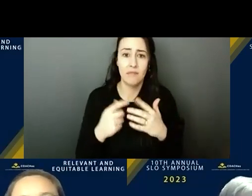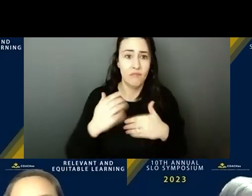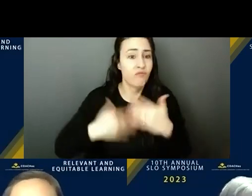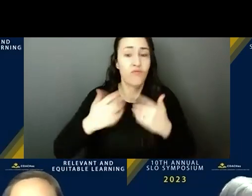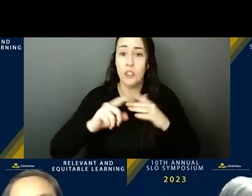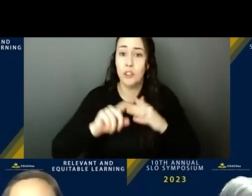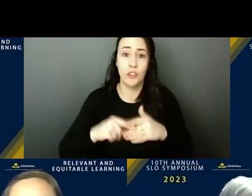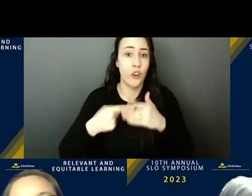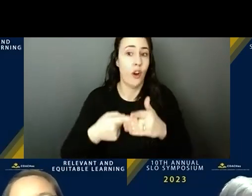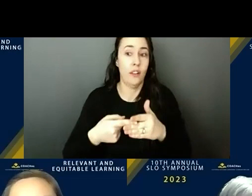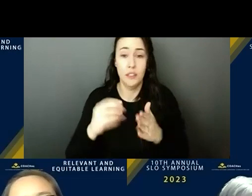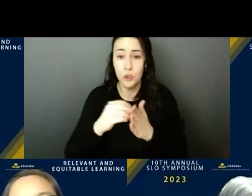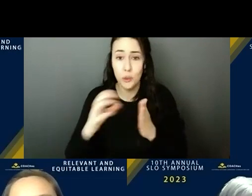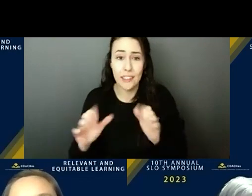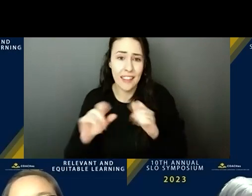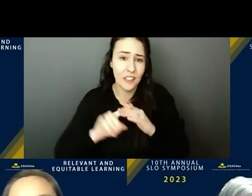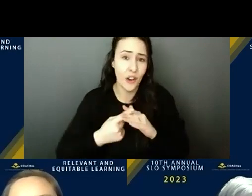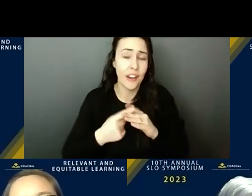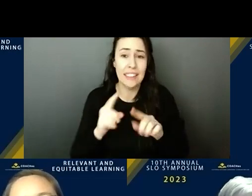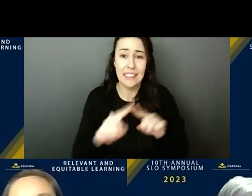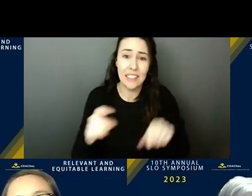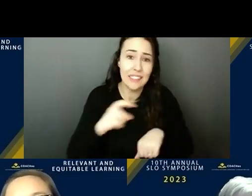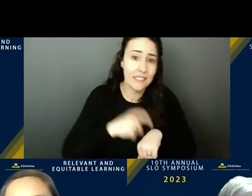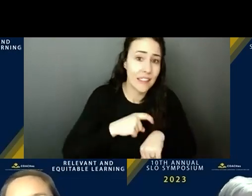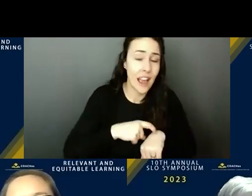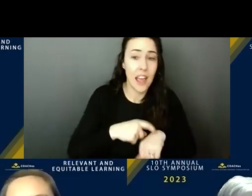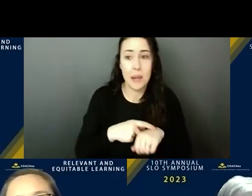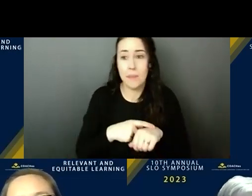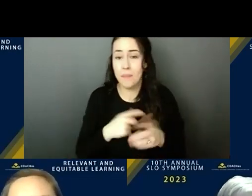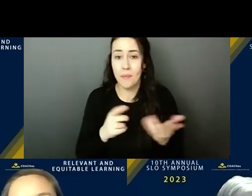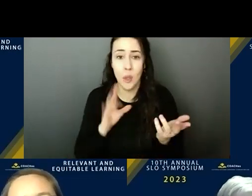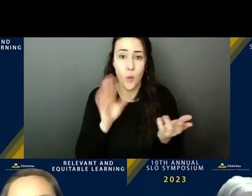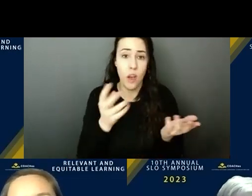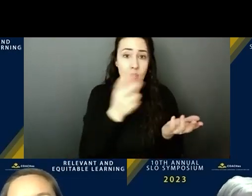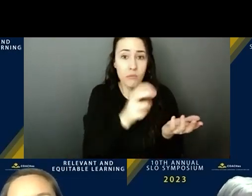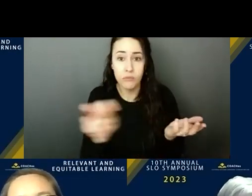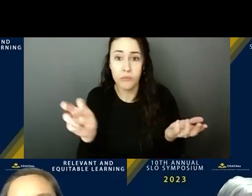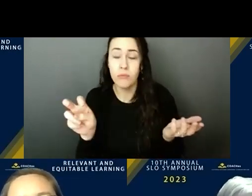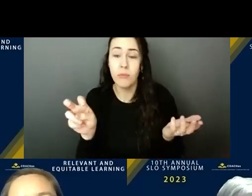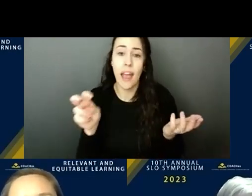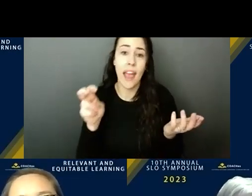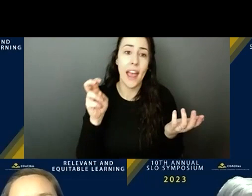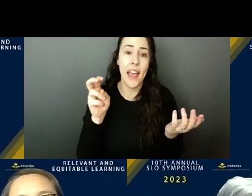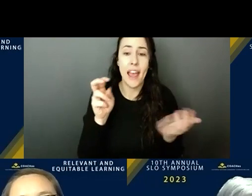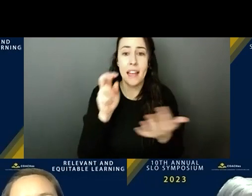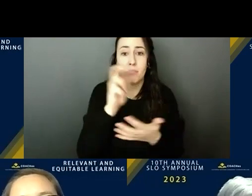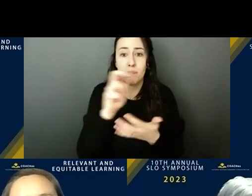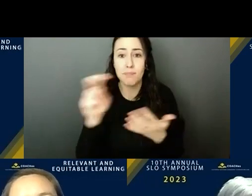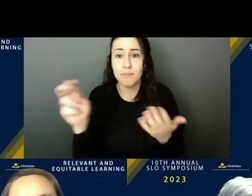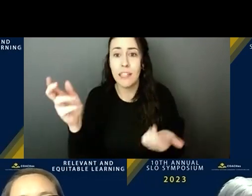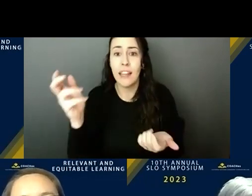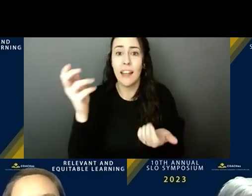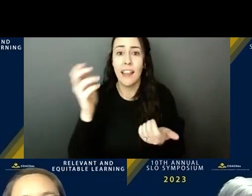place. Where students can start at different points. They will all transition and move through their competencies at